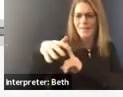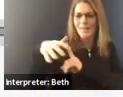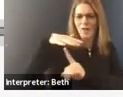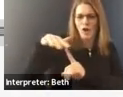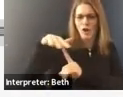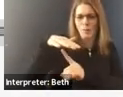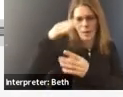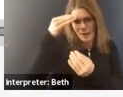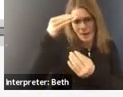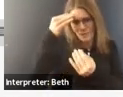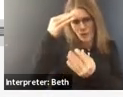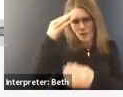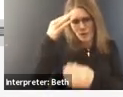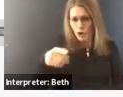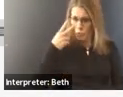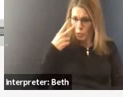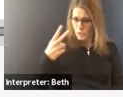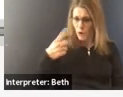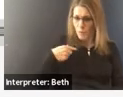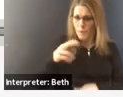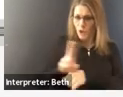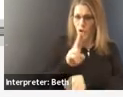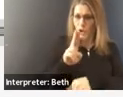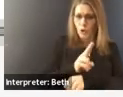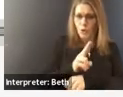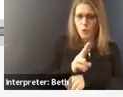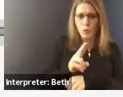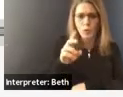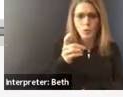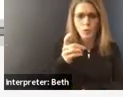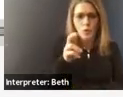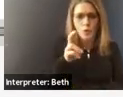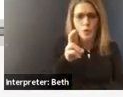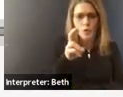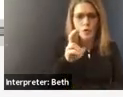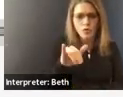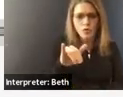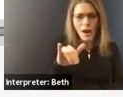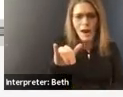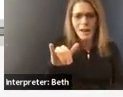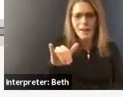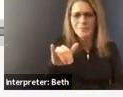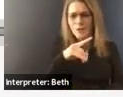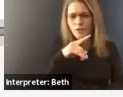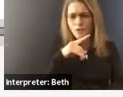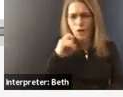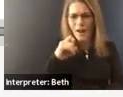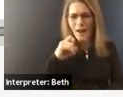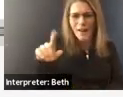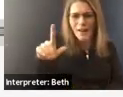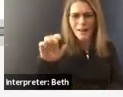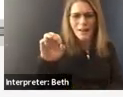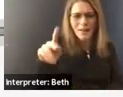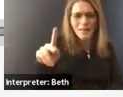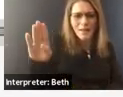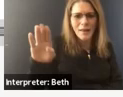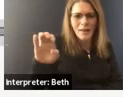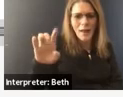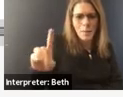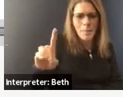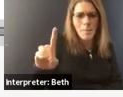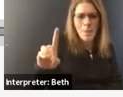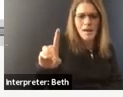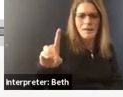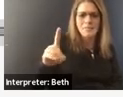for the one spaceship from Battlestar Galactica. I'll use that here. That's nice because it gives me a horizon